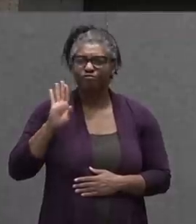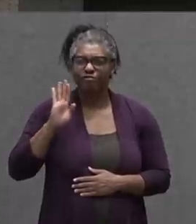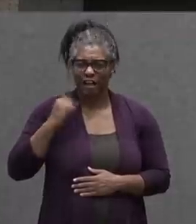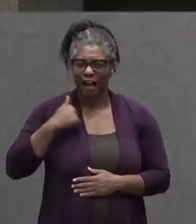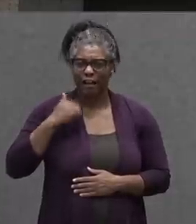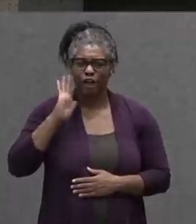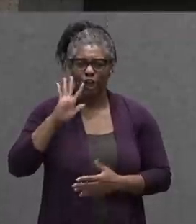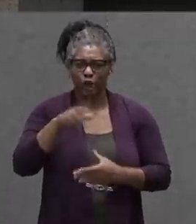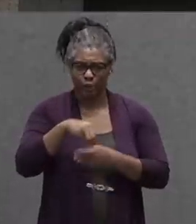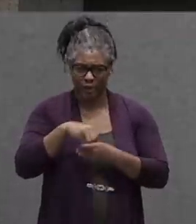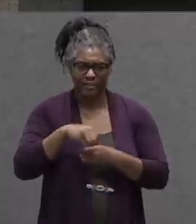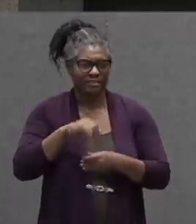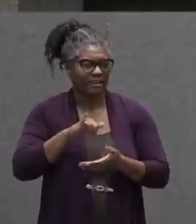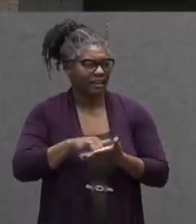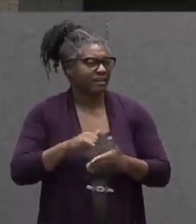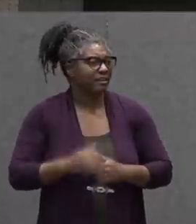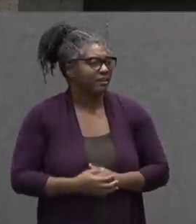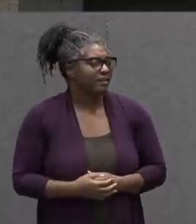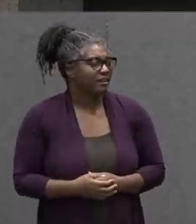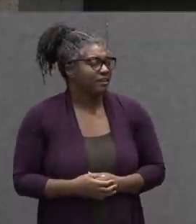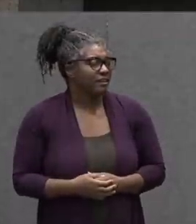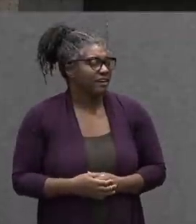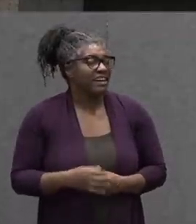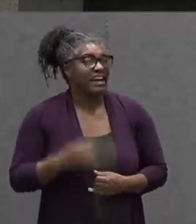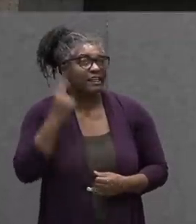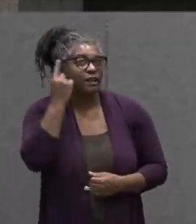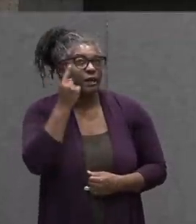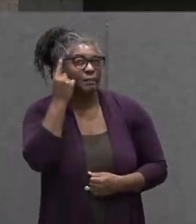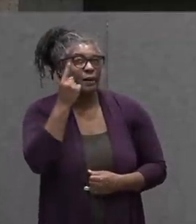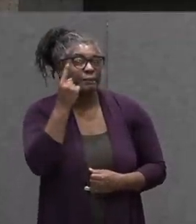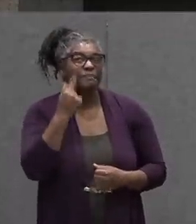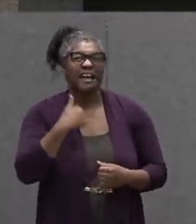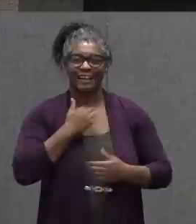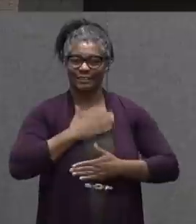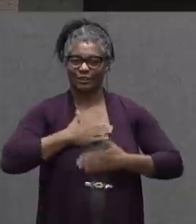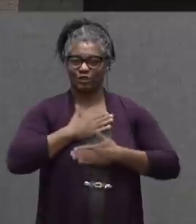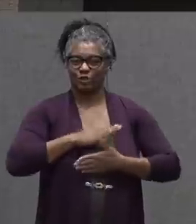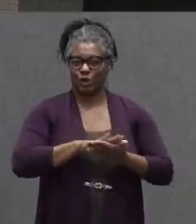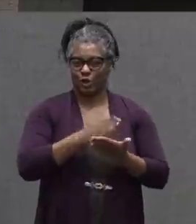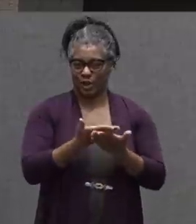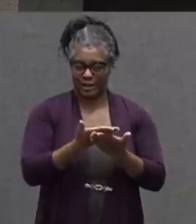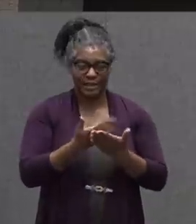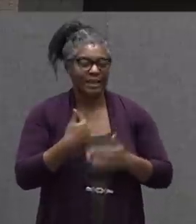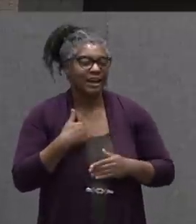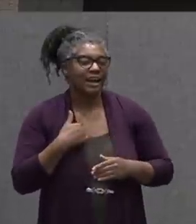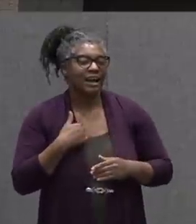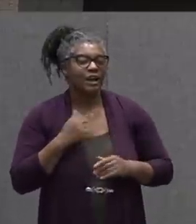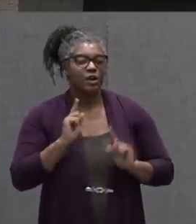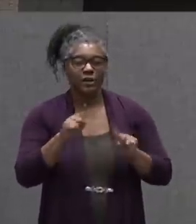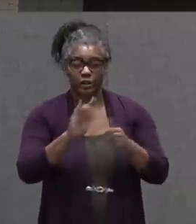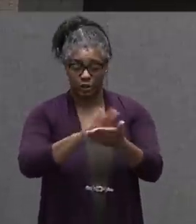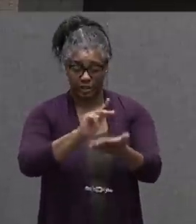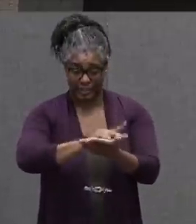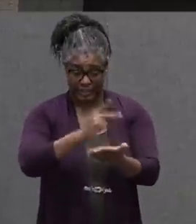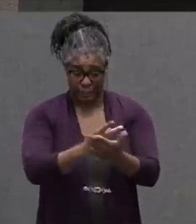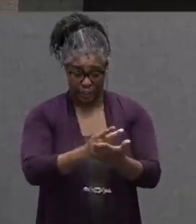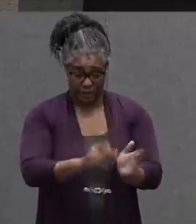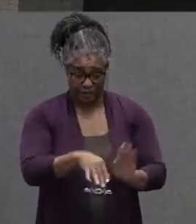And then I thought about how much I love cooking. So I went searching around my kitchen and I found